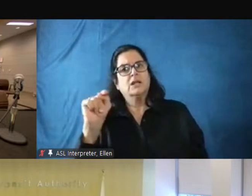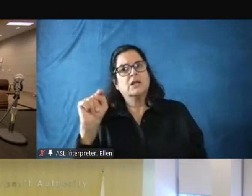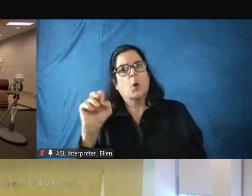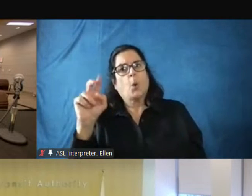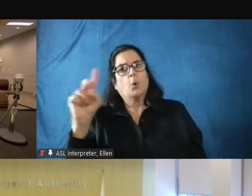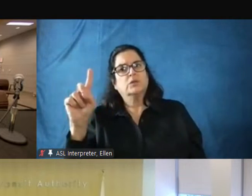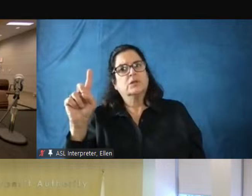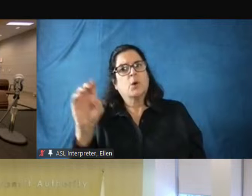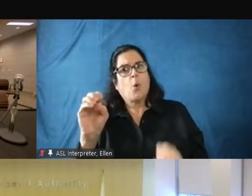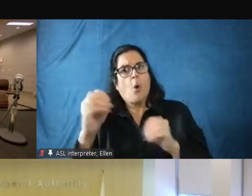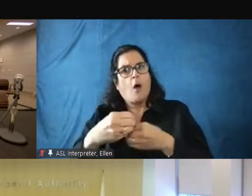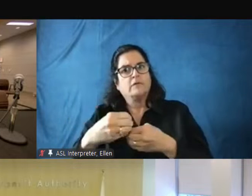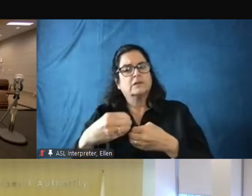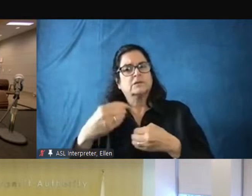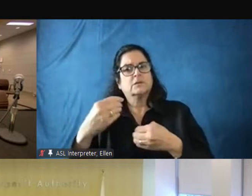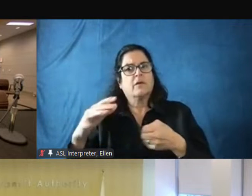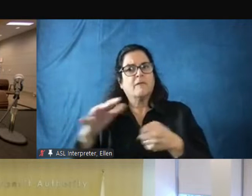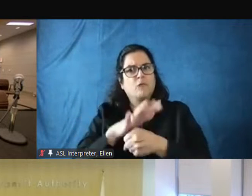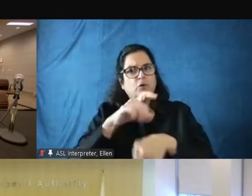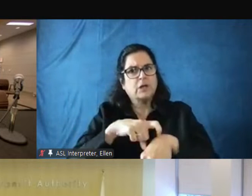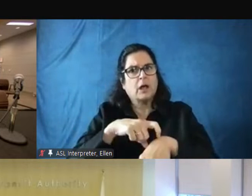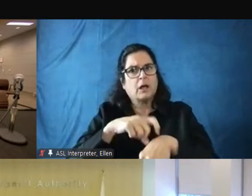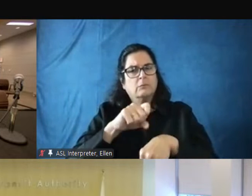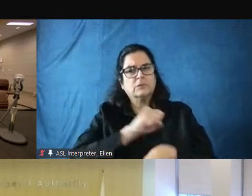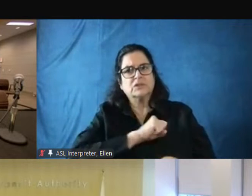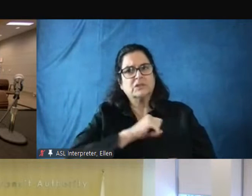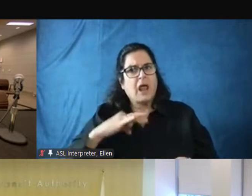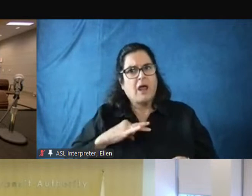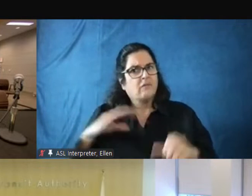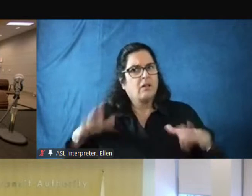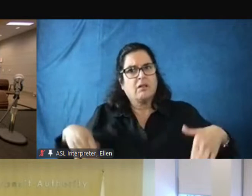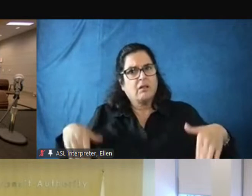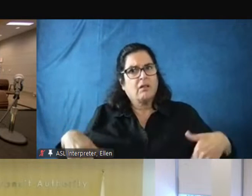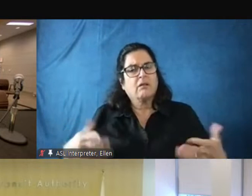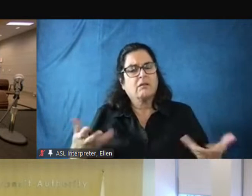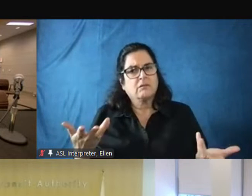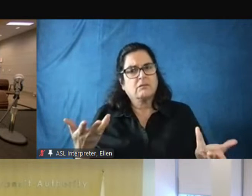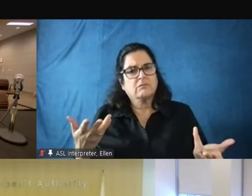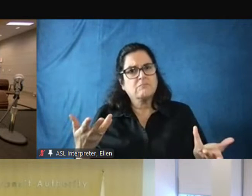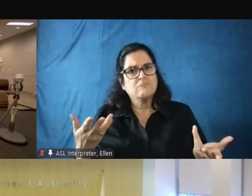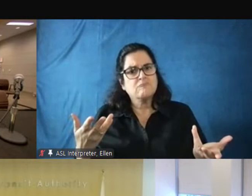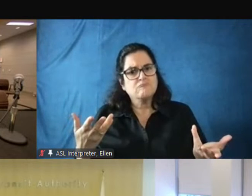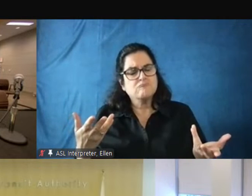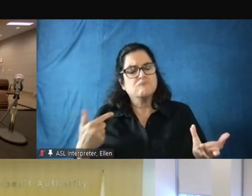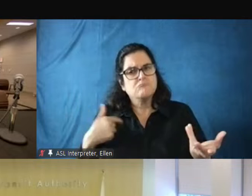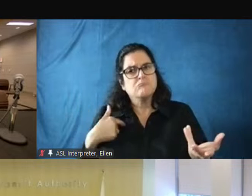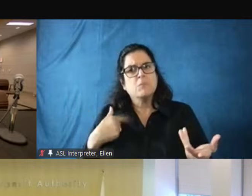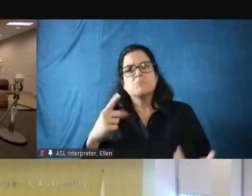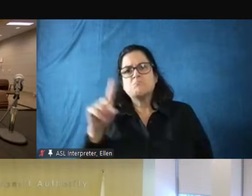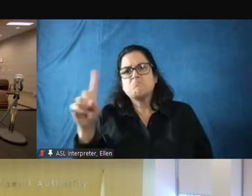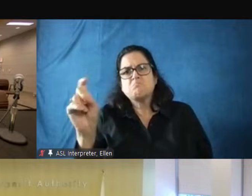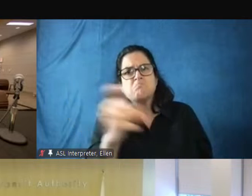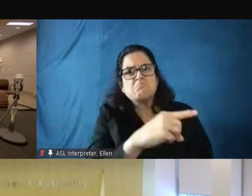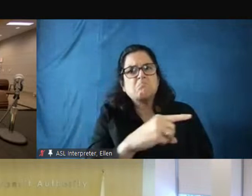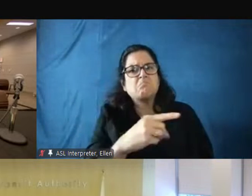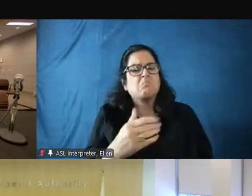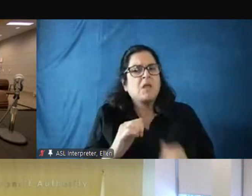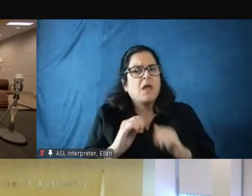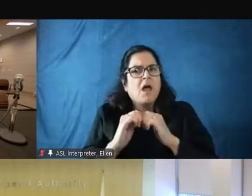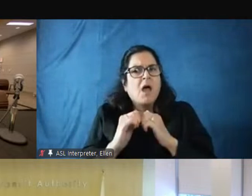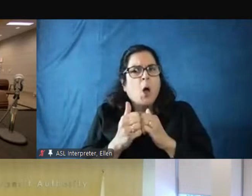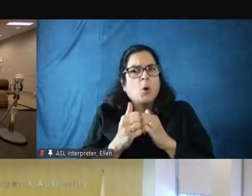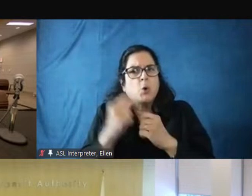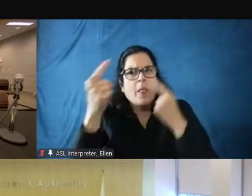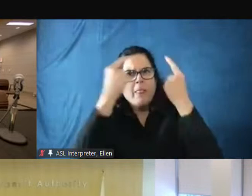staffed full-time to be the driver and the manager of those efforts. So I just wanted to check in with you all. How are you thinking about